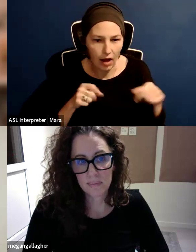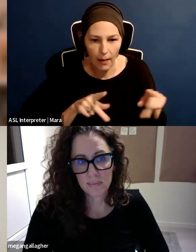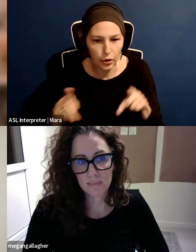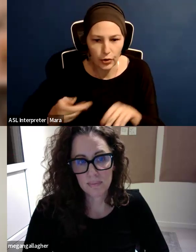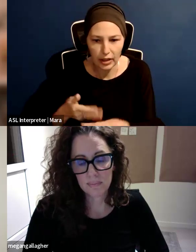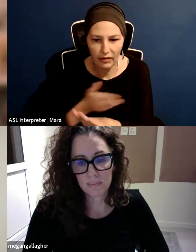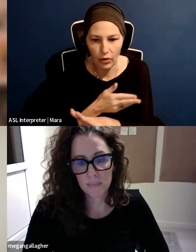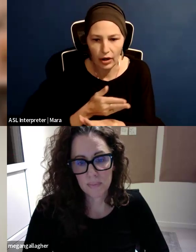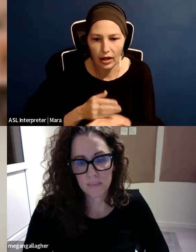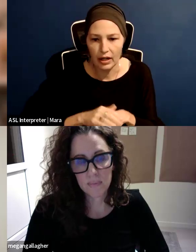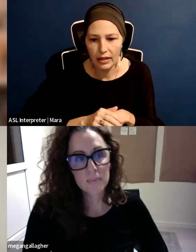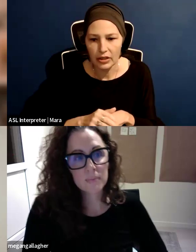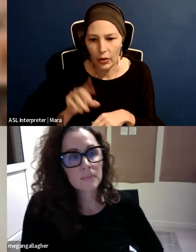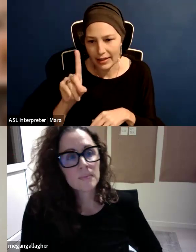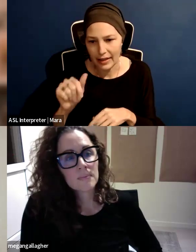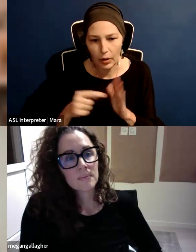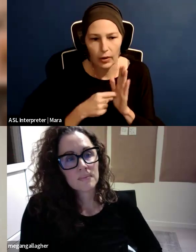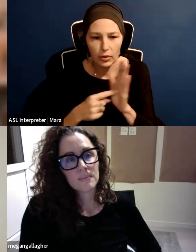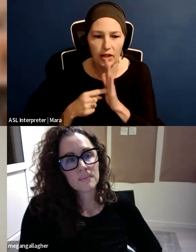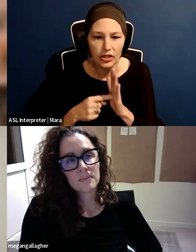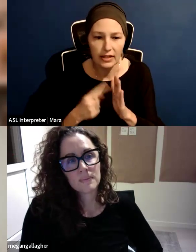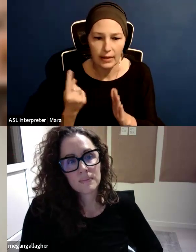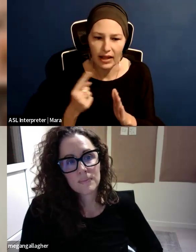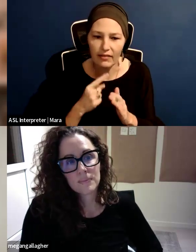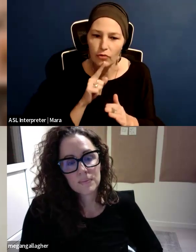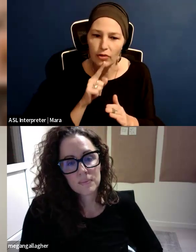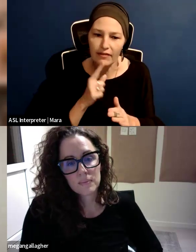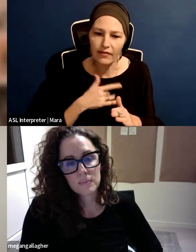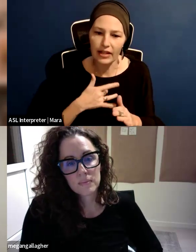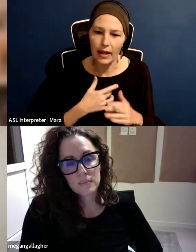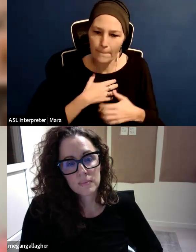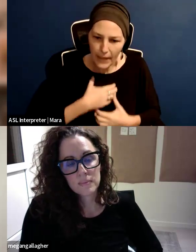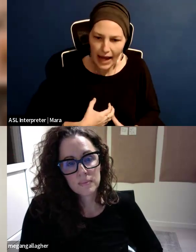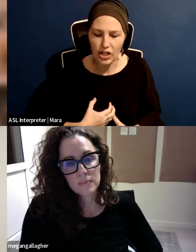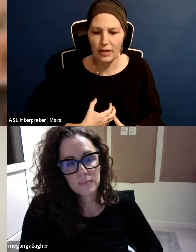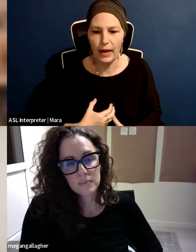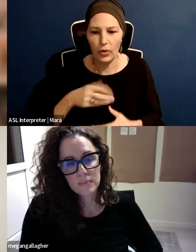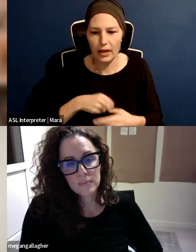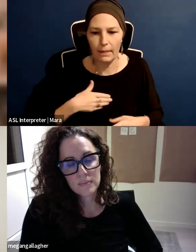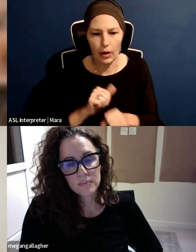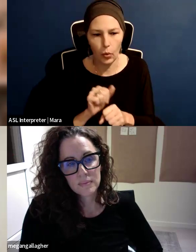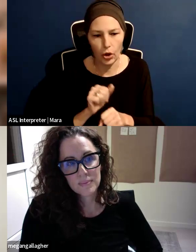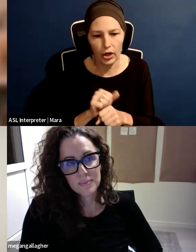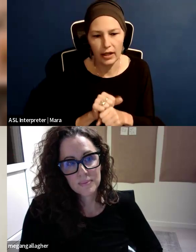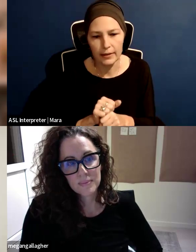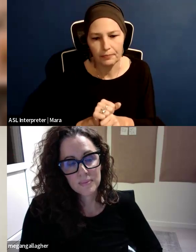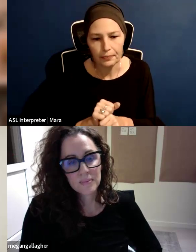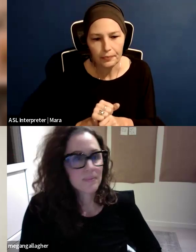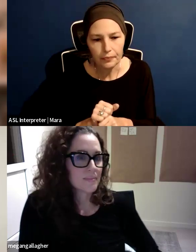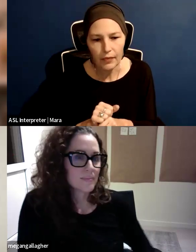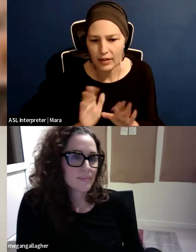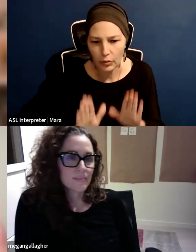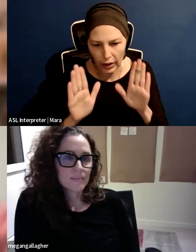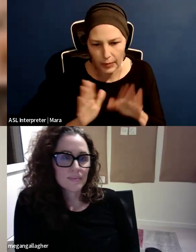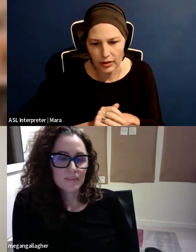about in my work. And what was so incredible about this is like it was just after I'd been offered the role, but